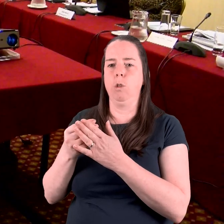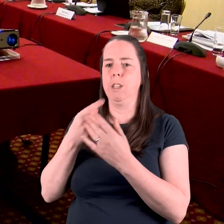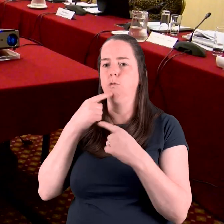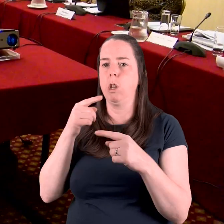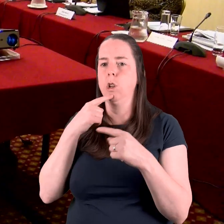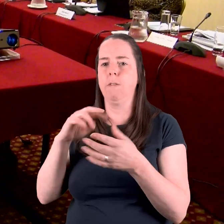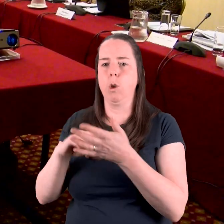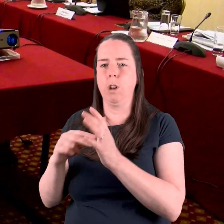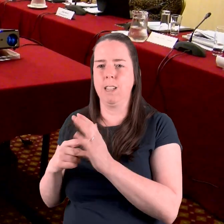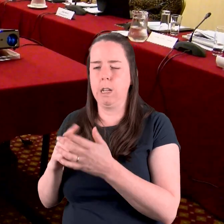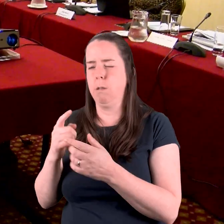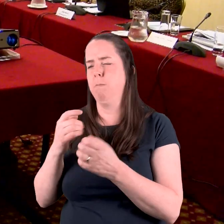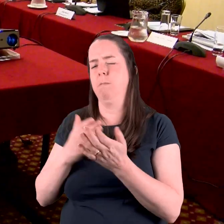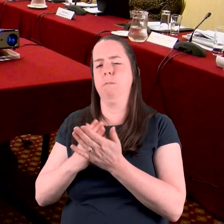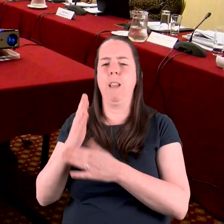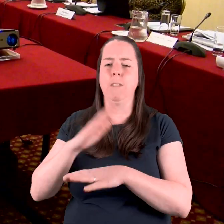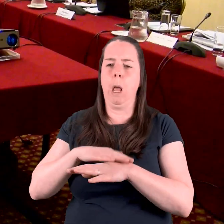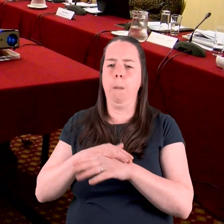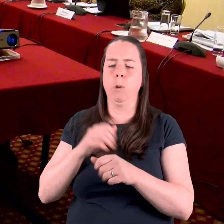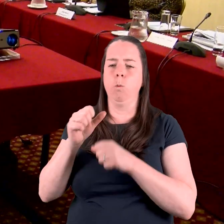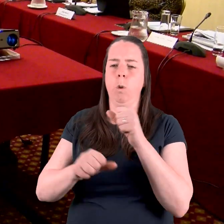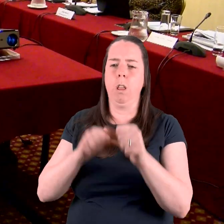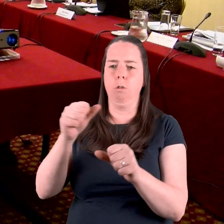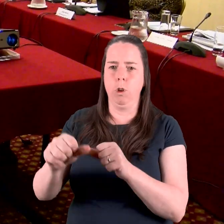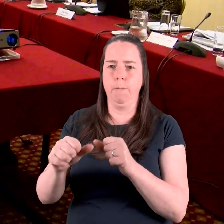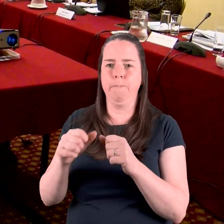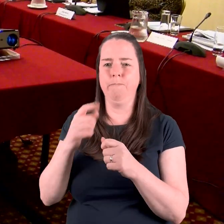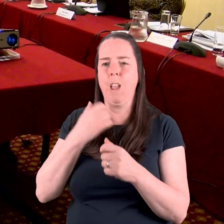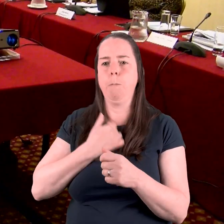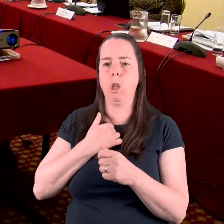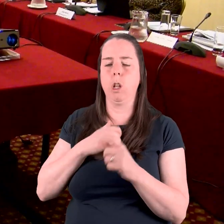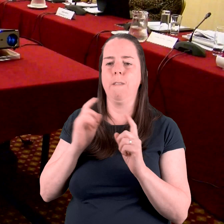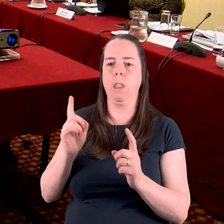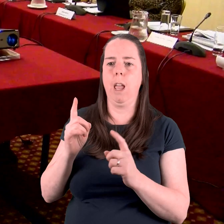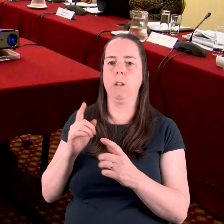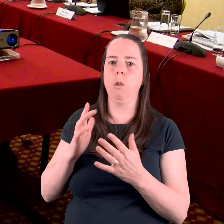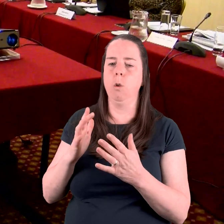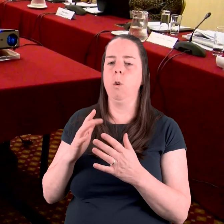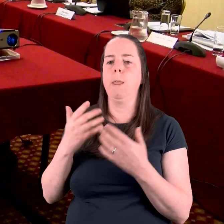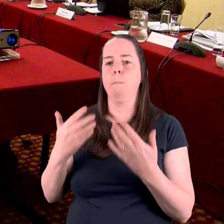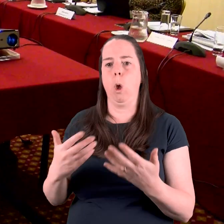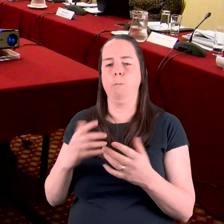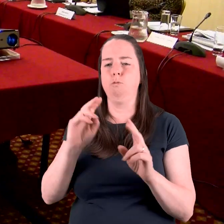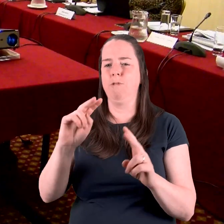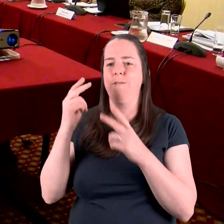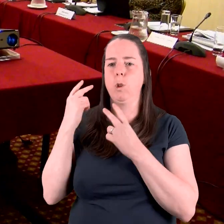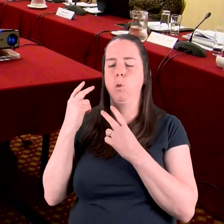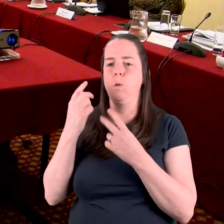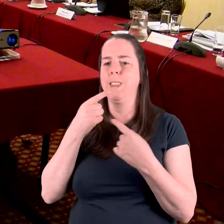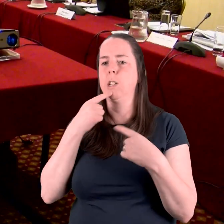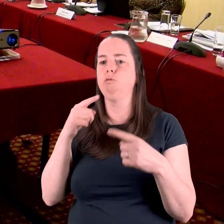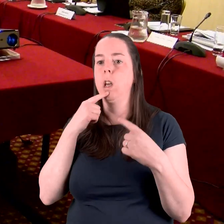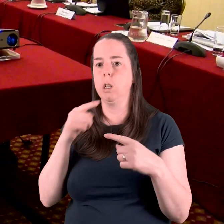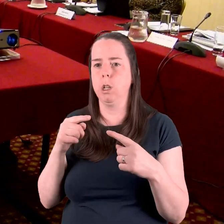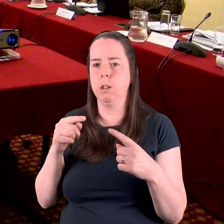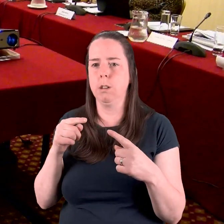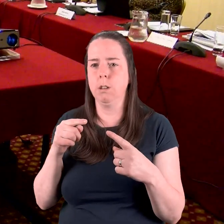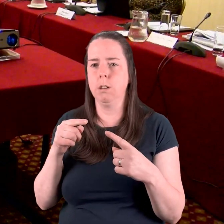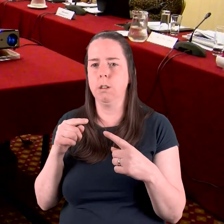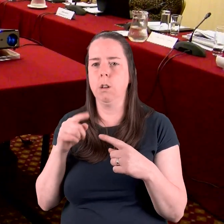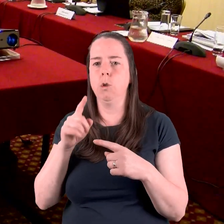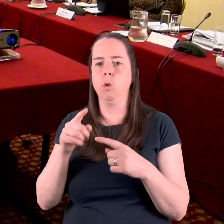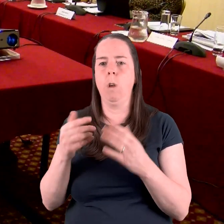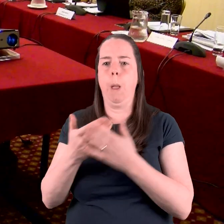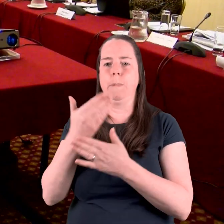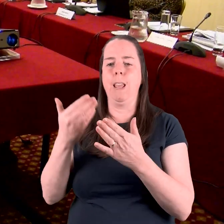financial instructions of the organisation. And so that has taken us a little bit of time to work through, and I apologise for that. We are in the moment reviewing